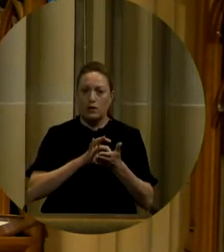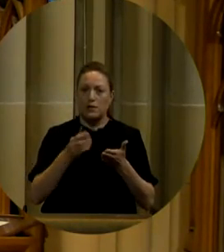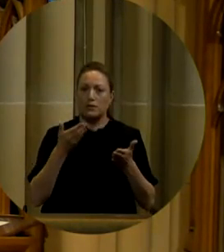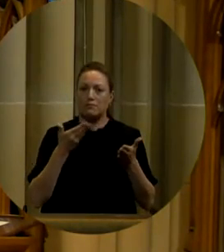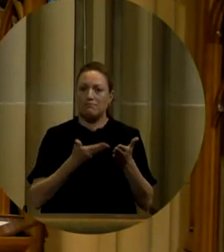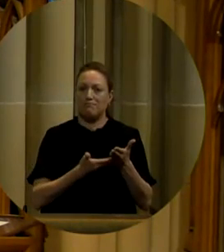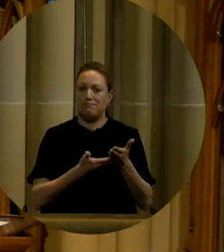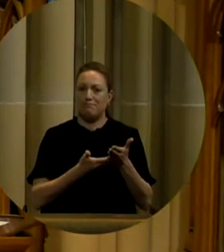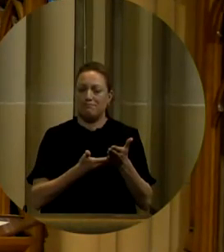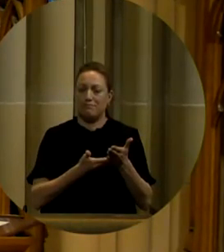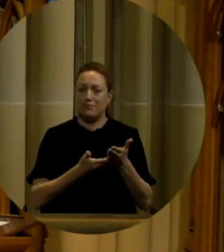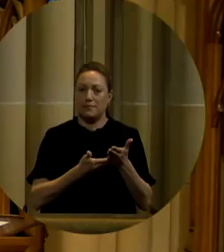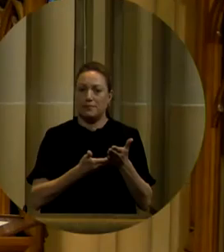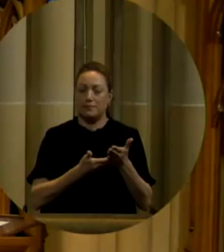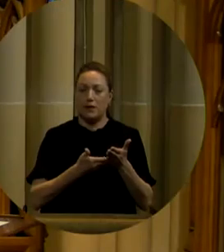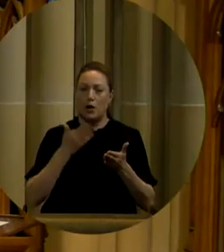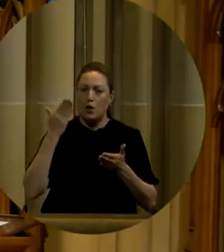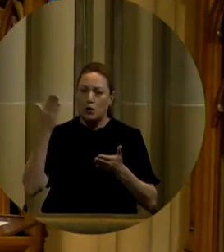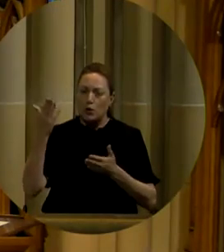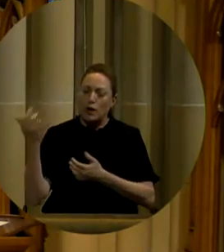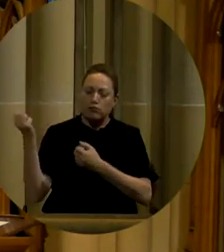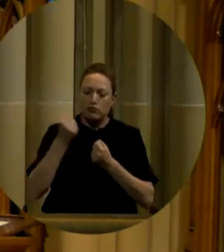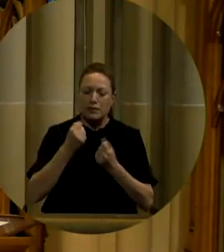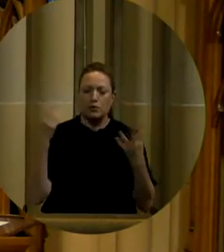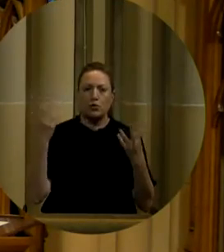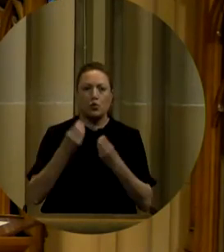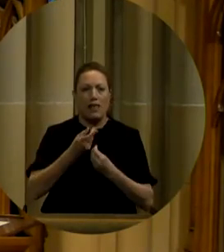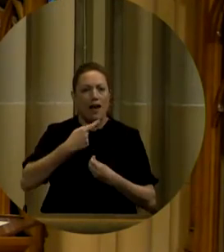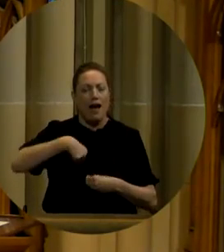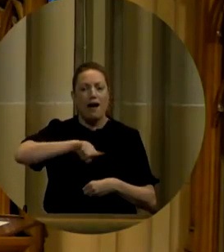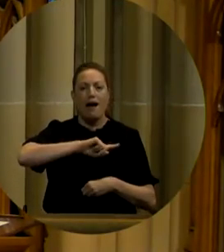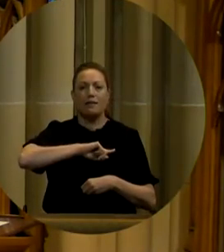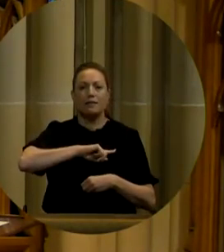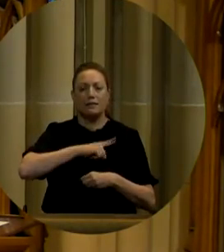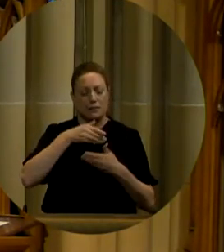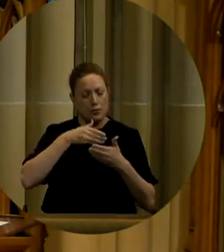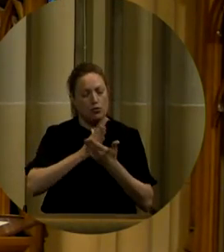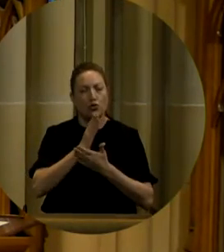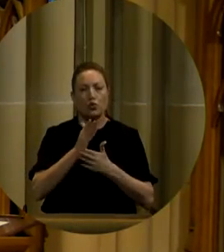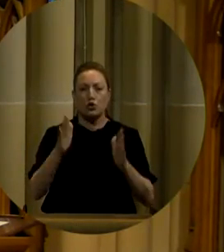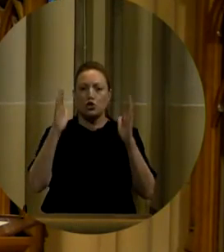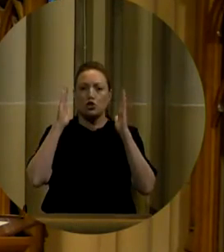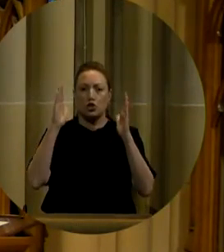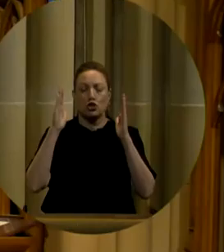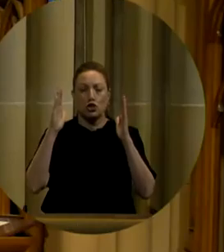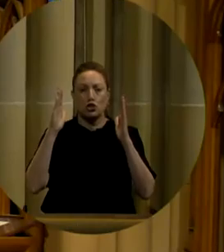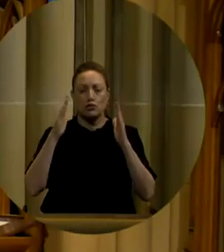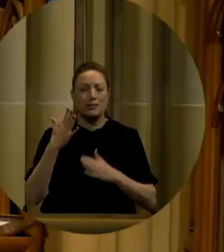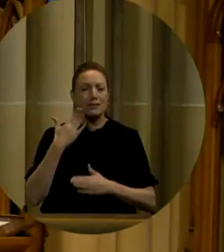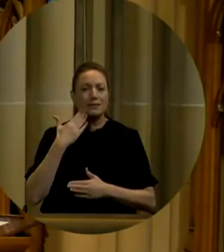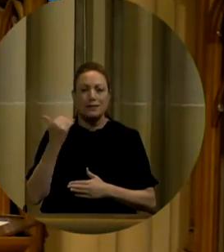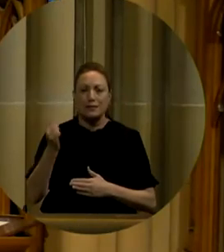gospel, you have brought together one church from every people, tongue,